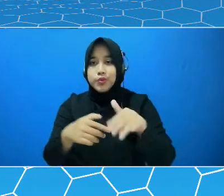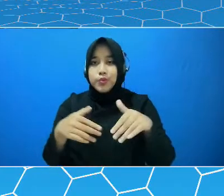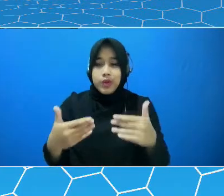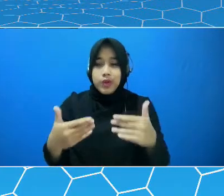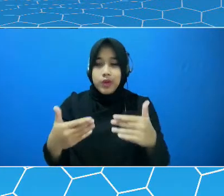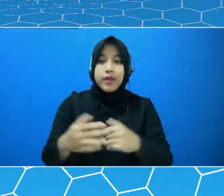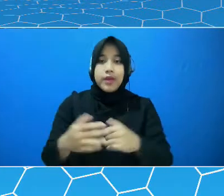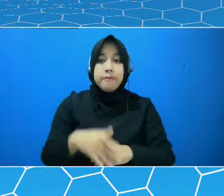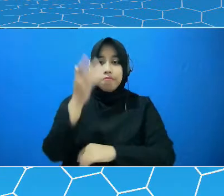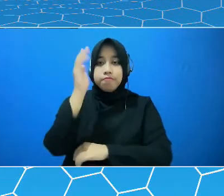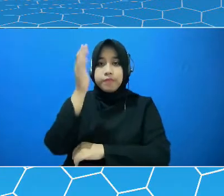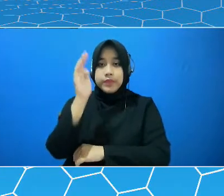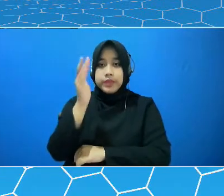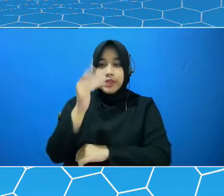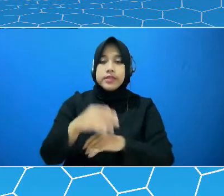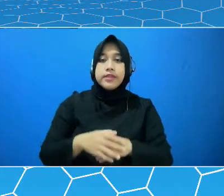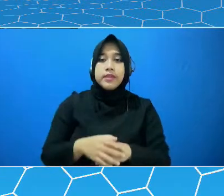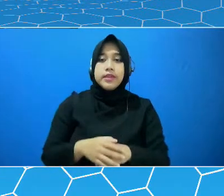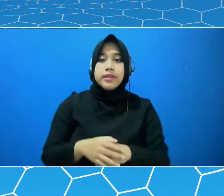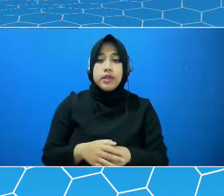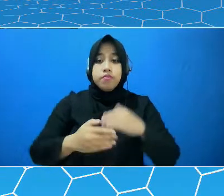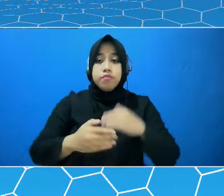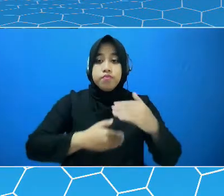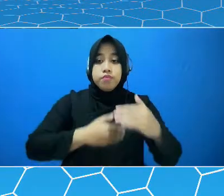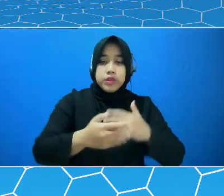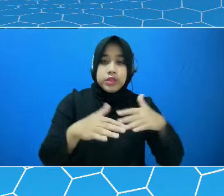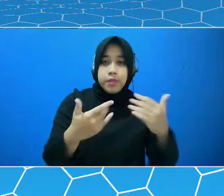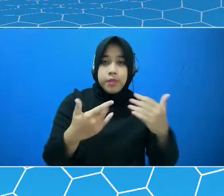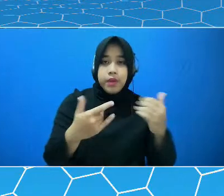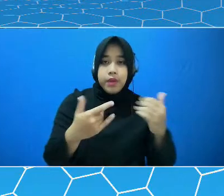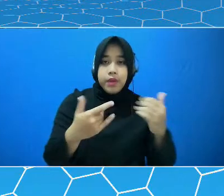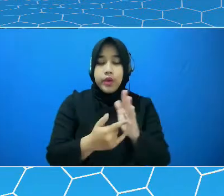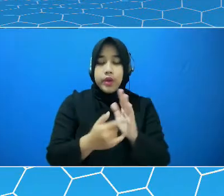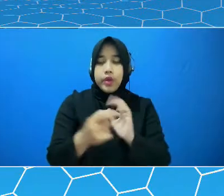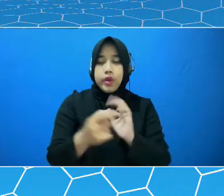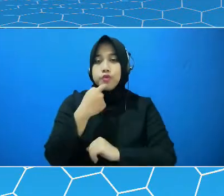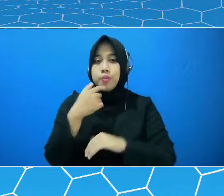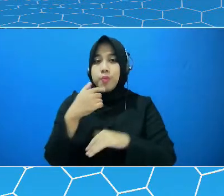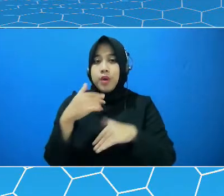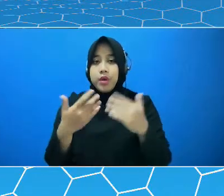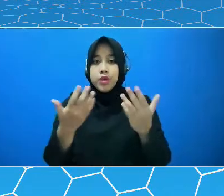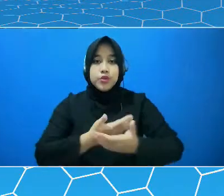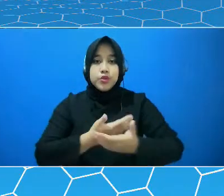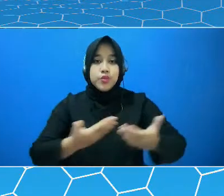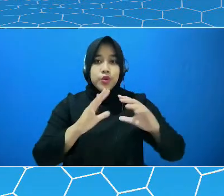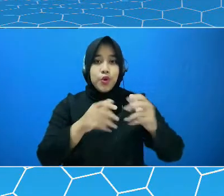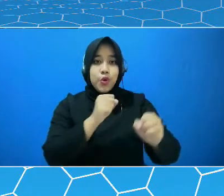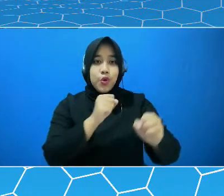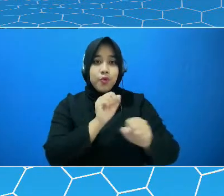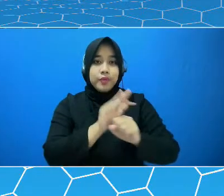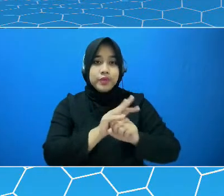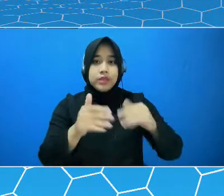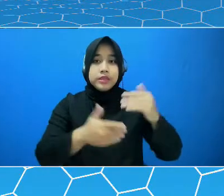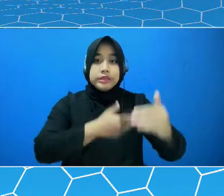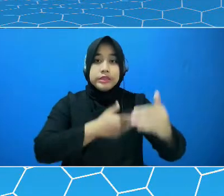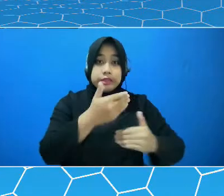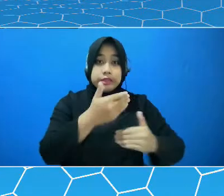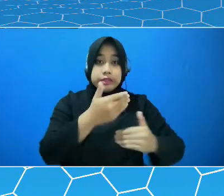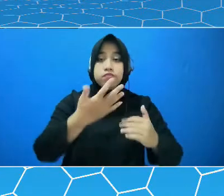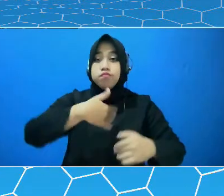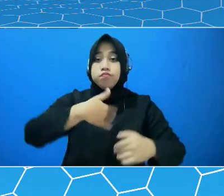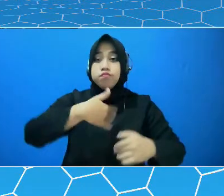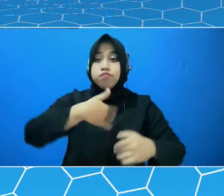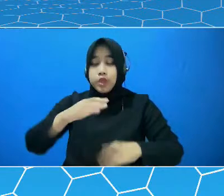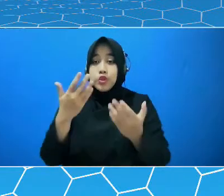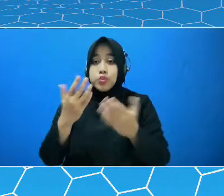these technologies, it's not just for COVID situation, even when COVID is gone, hopefully next year, these technologies will become even